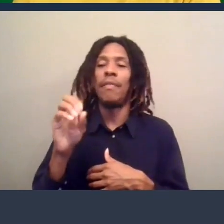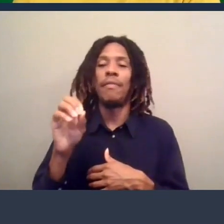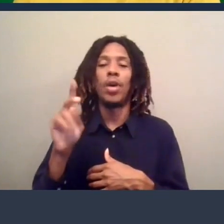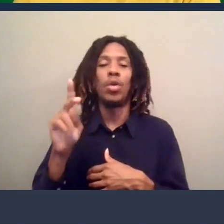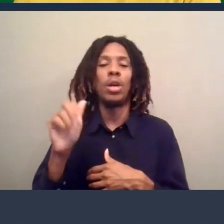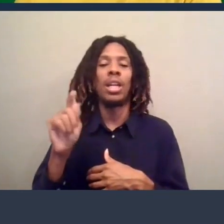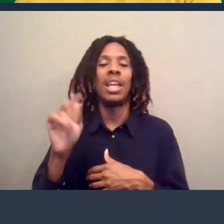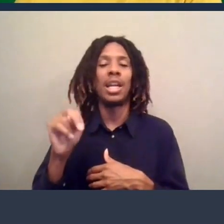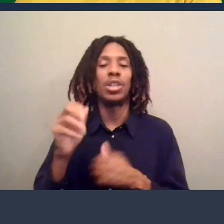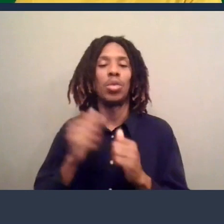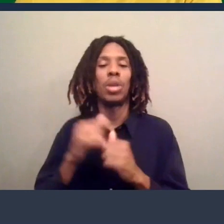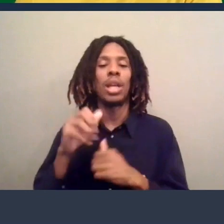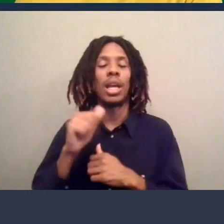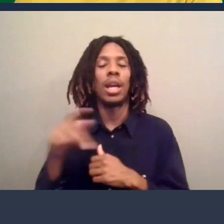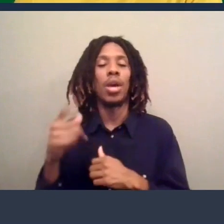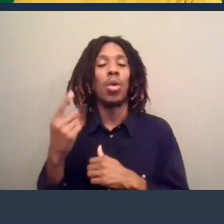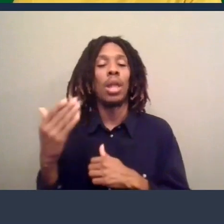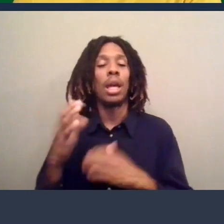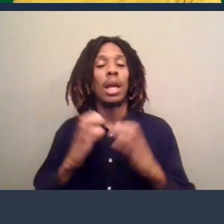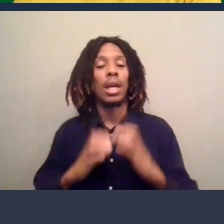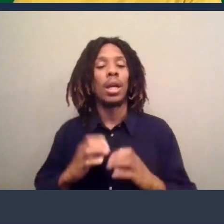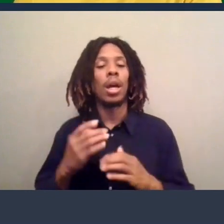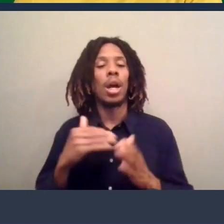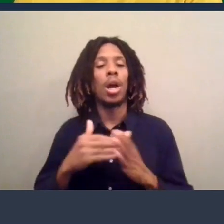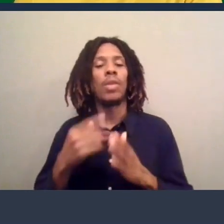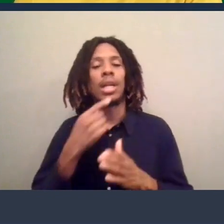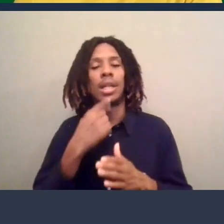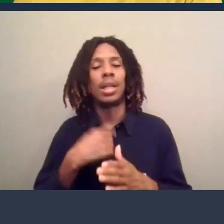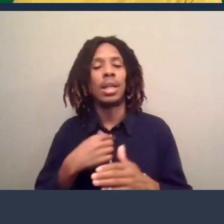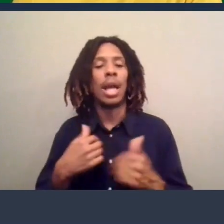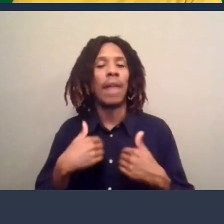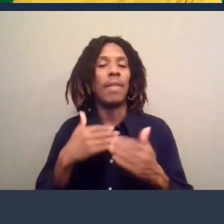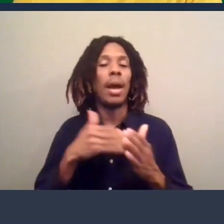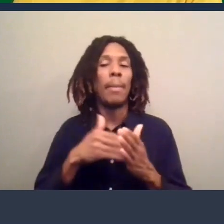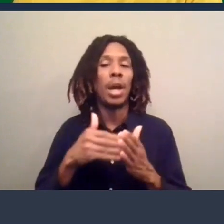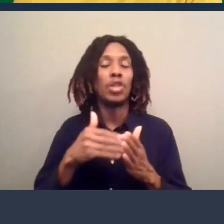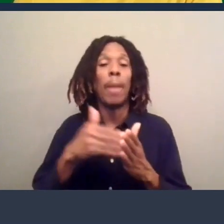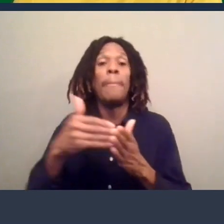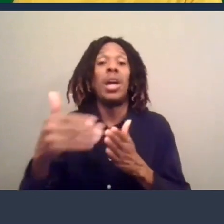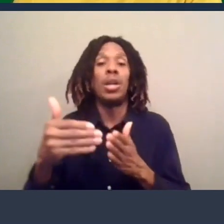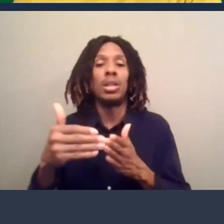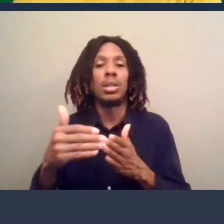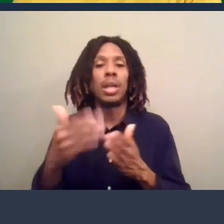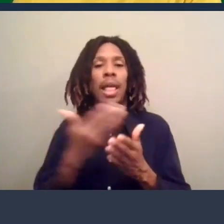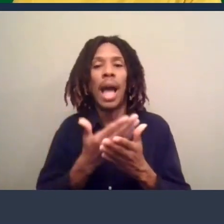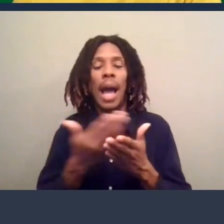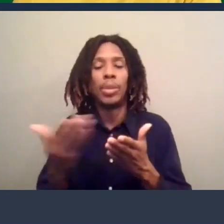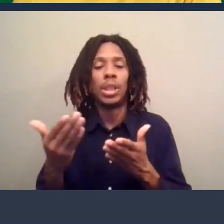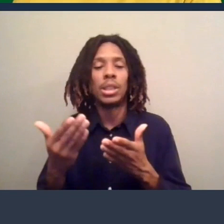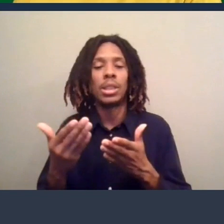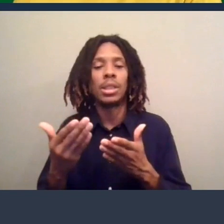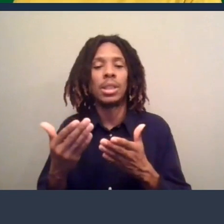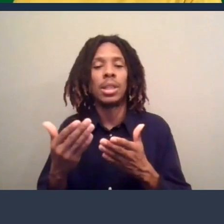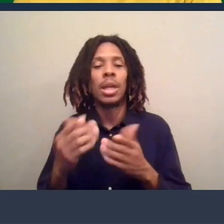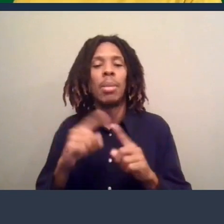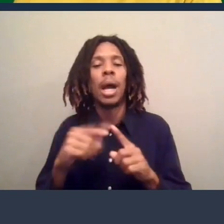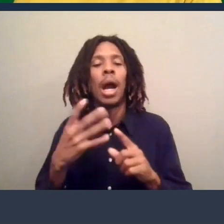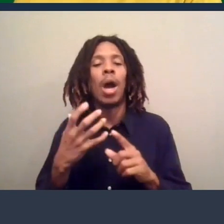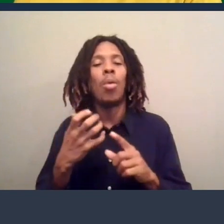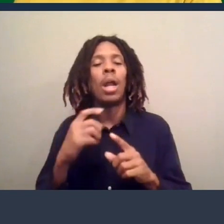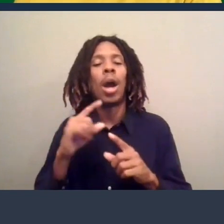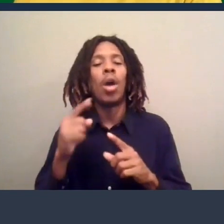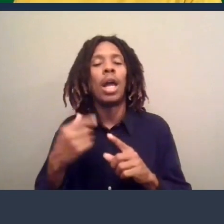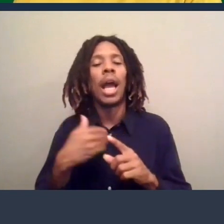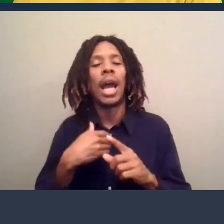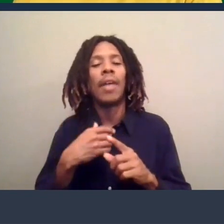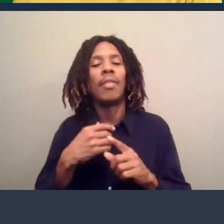things that customers often tell us that, hey, I have millions or billions of objects, but I only want to have specific objects